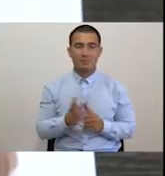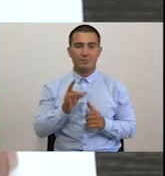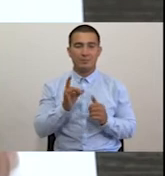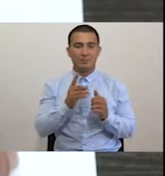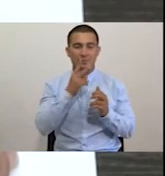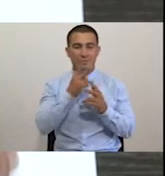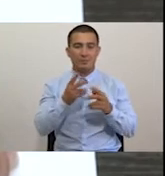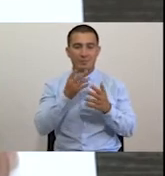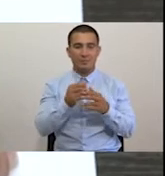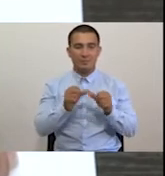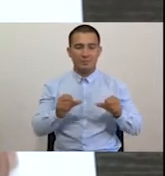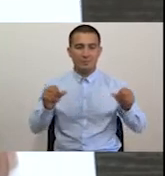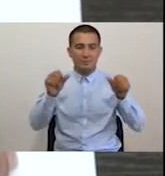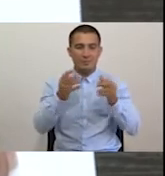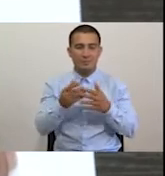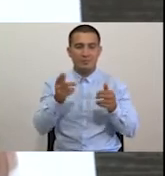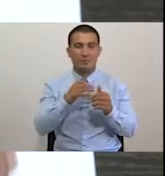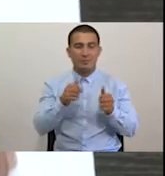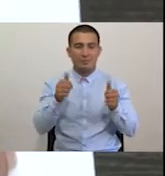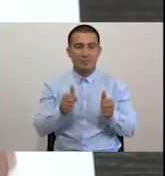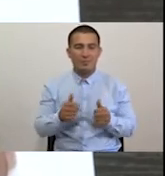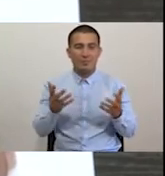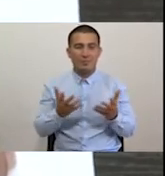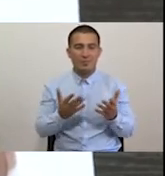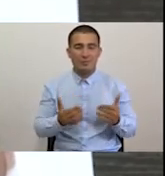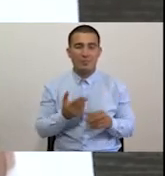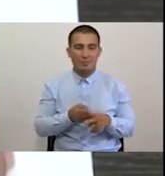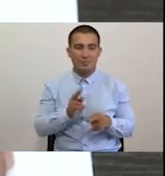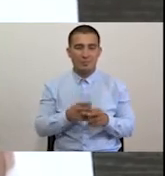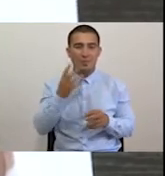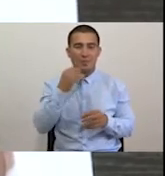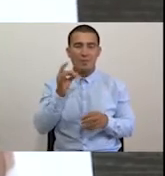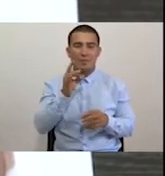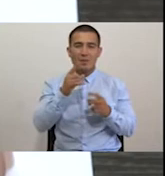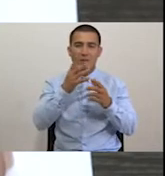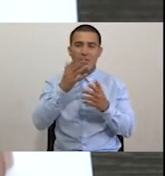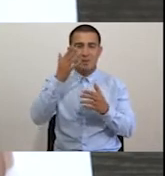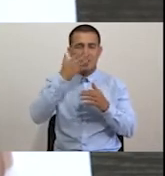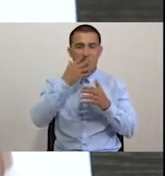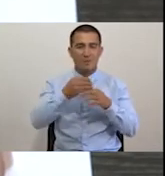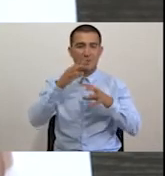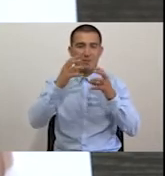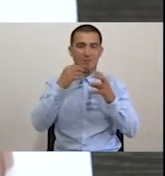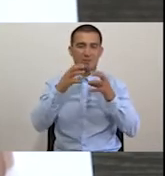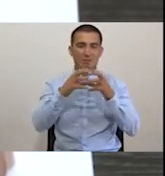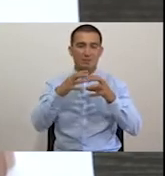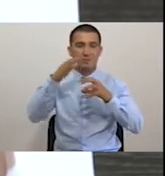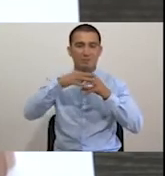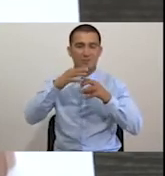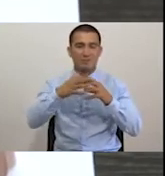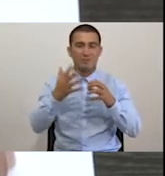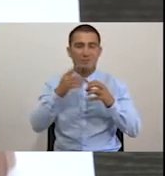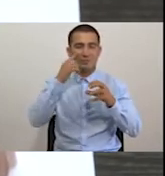so'ngra mana bunday shaklga keladi. Olmamizning tepa qismini ham belgilab olamiz. Soya